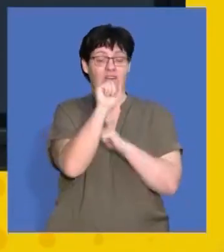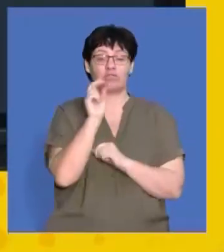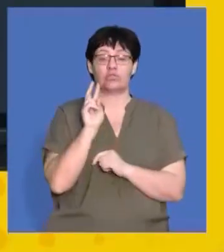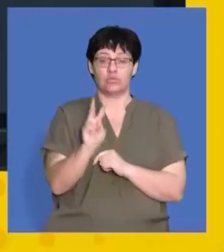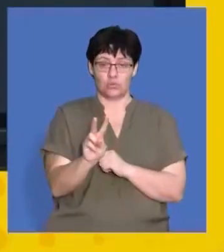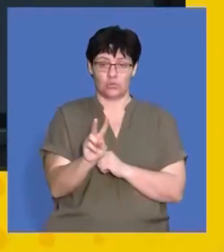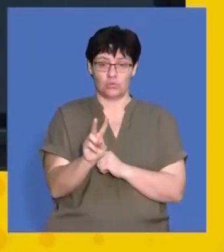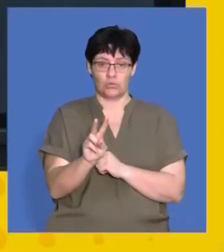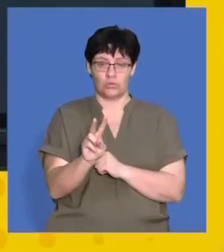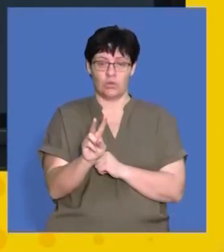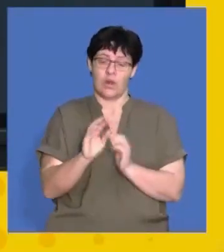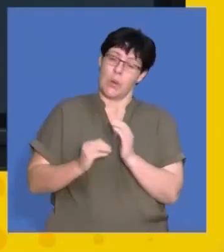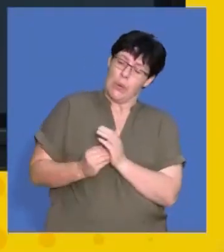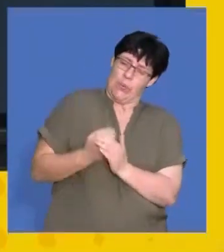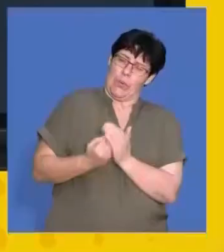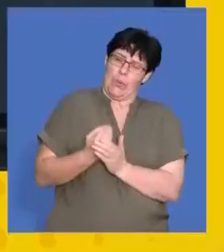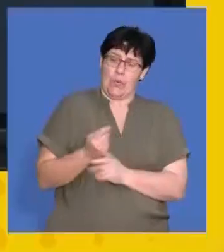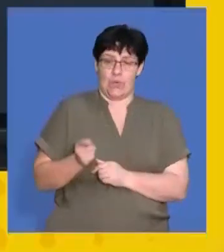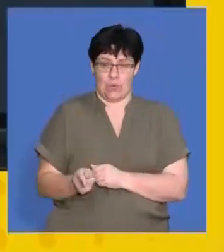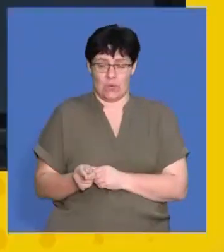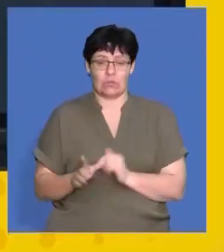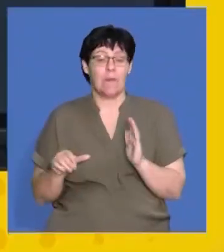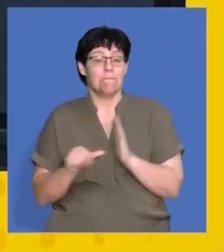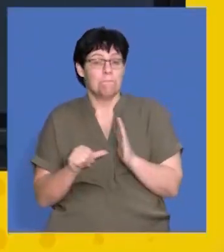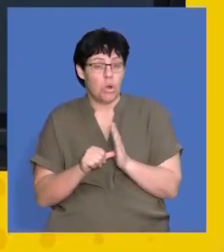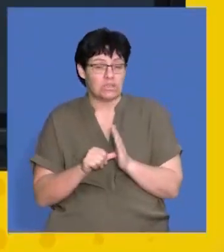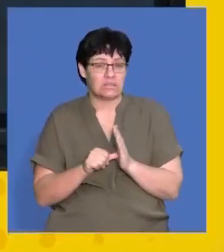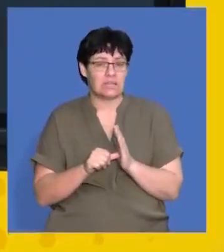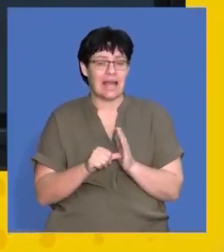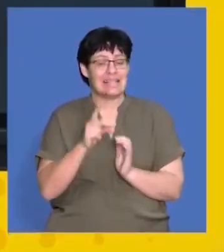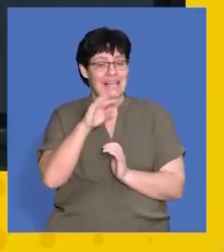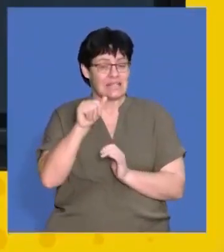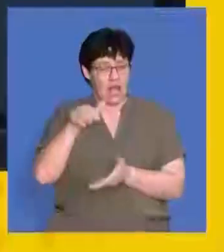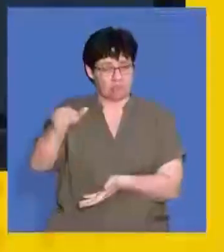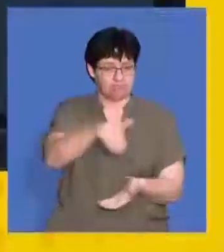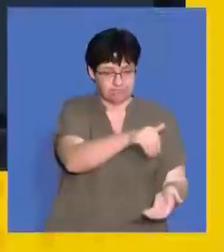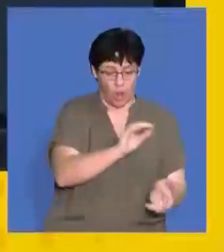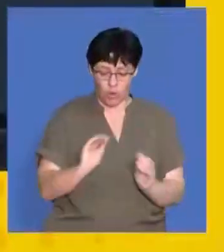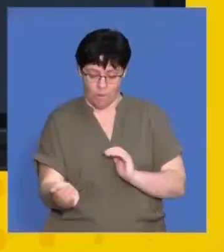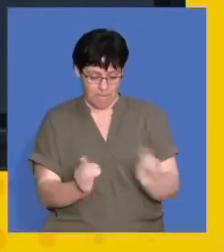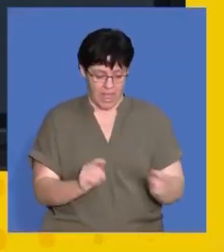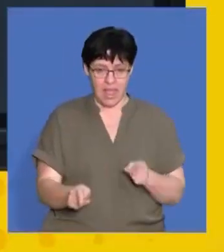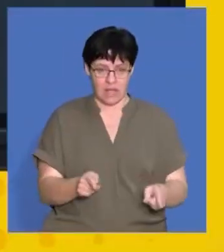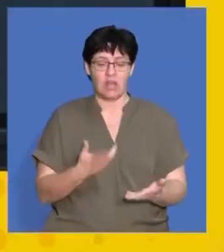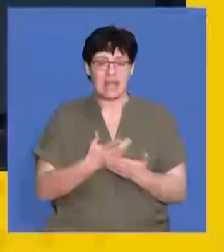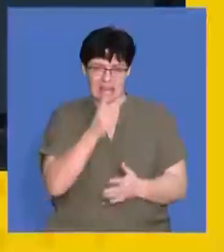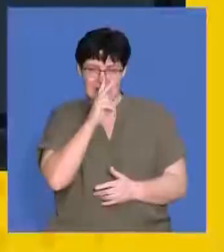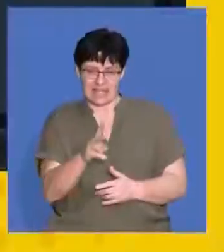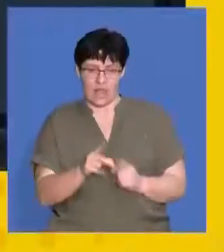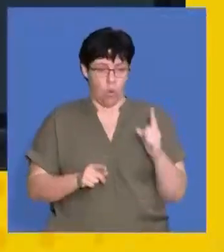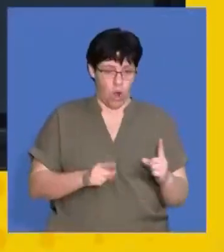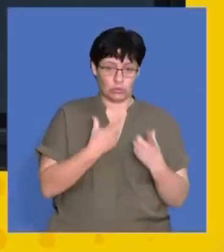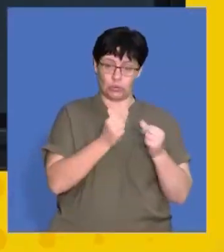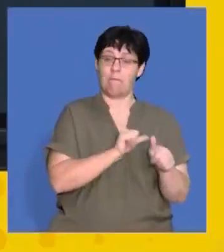2 was a brand new factory. So it's really important for her to collect the data and then compare them. She can see that factory 1's